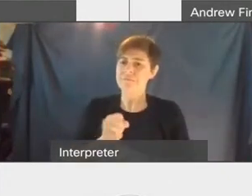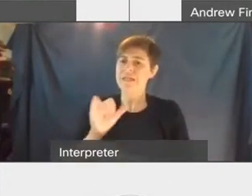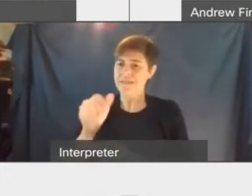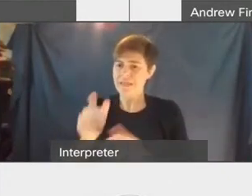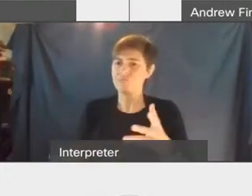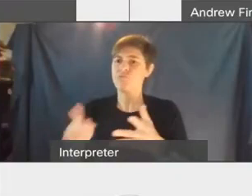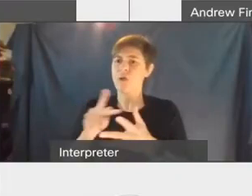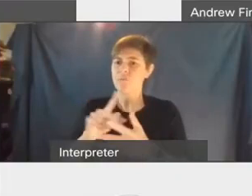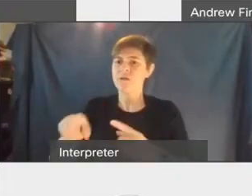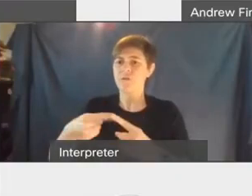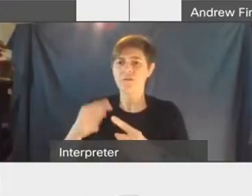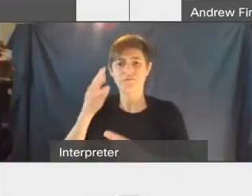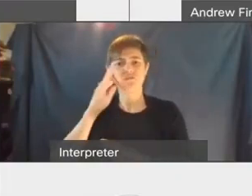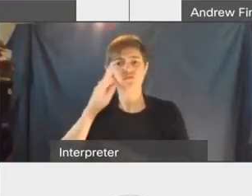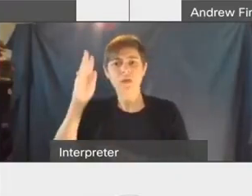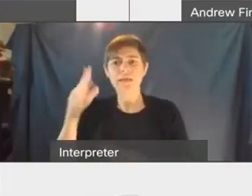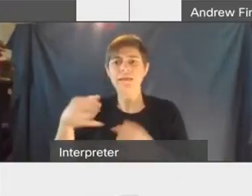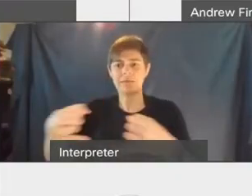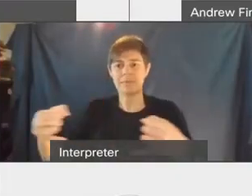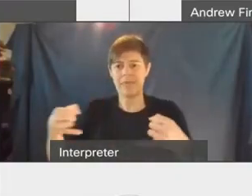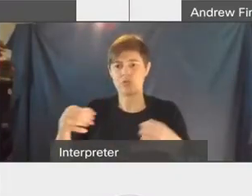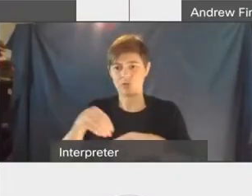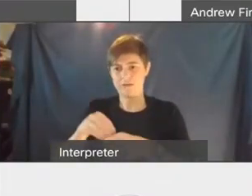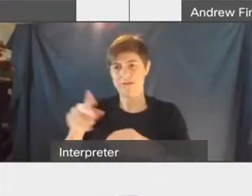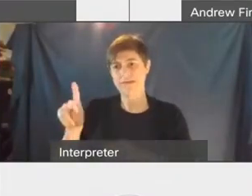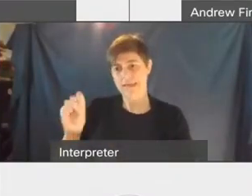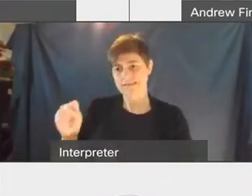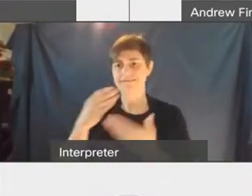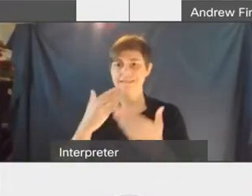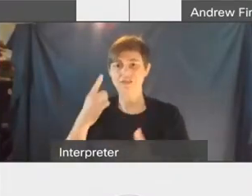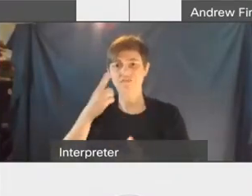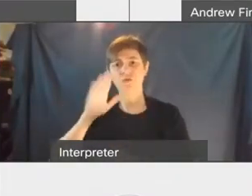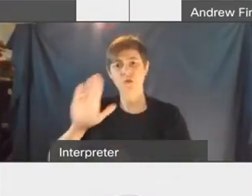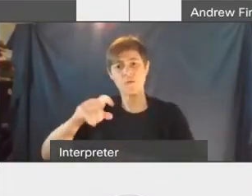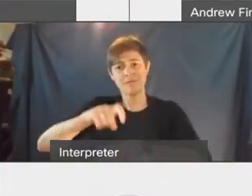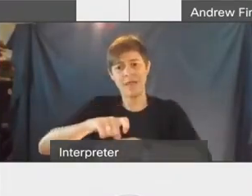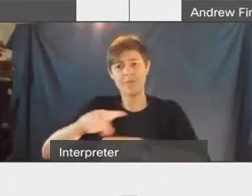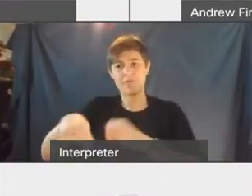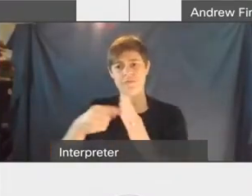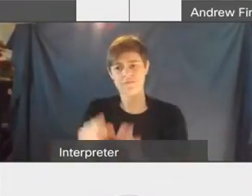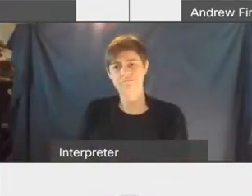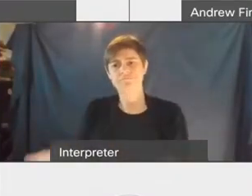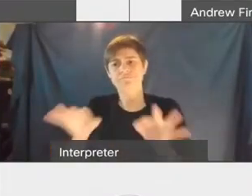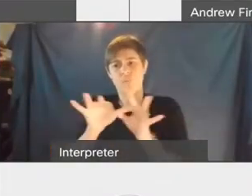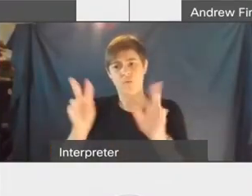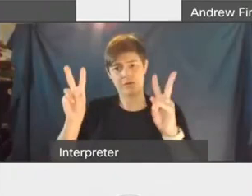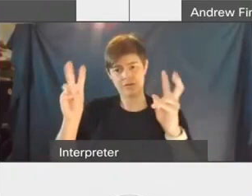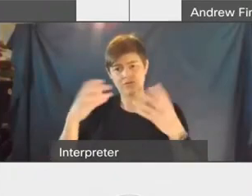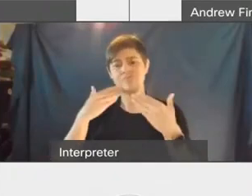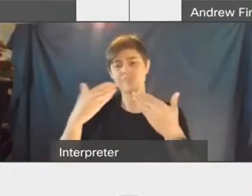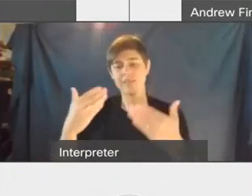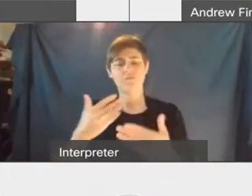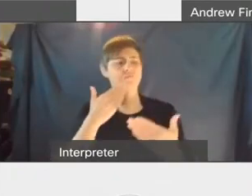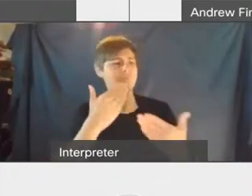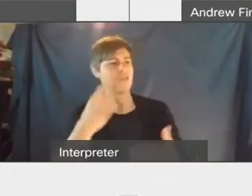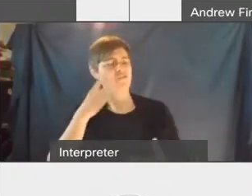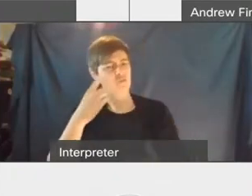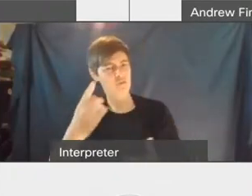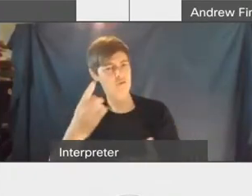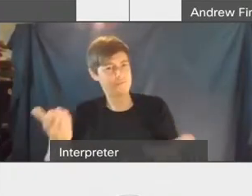out the boundaries in Kansas. Thank you for your time on this important issue. Thank you for being